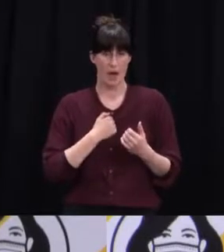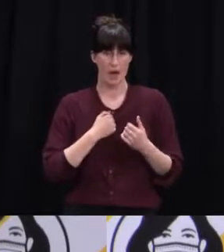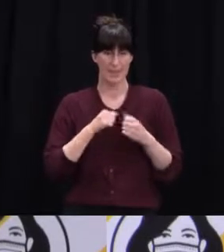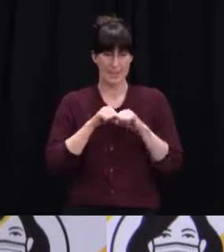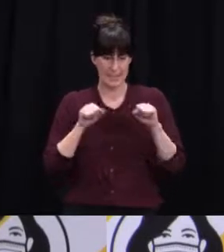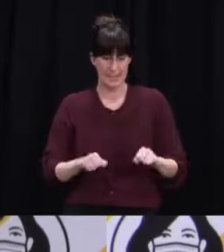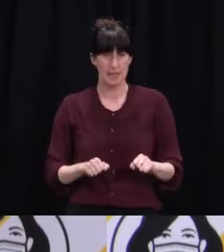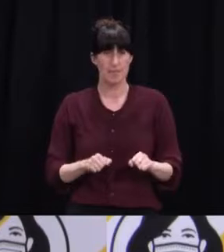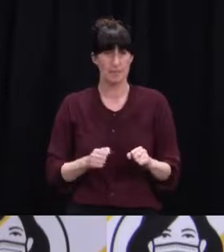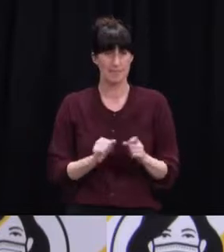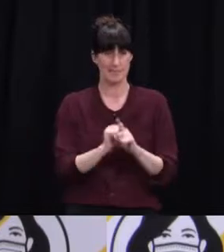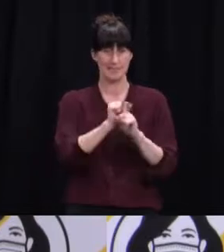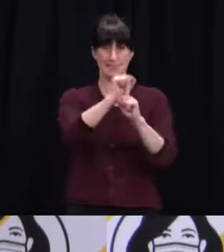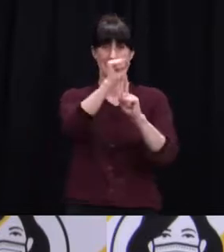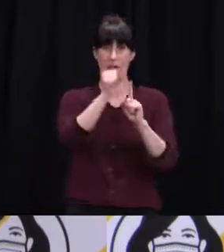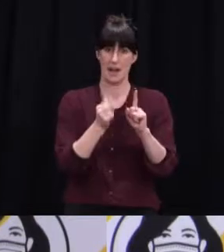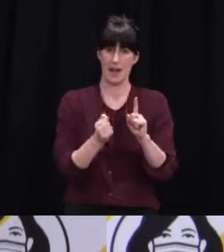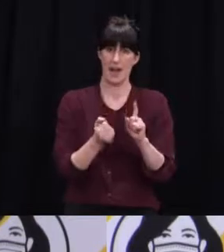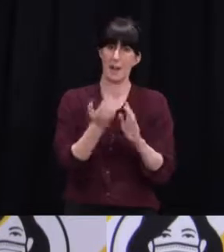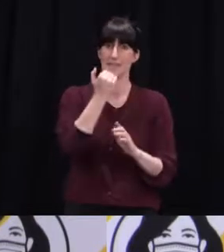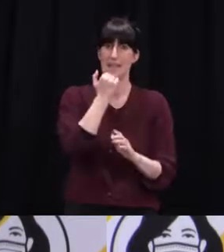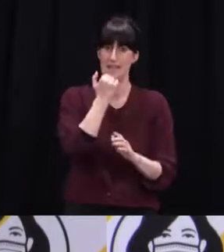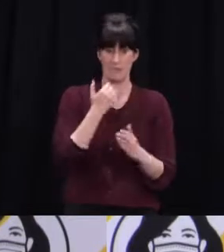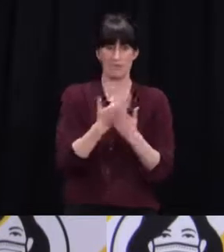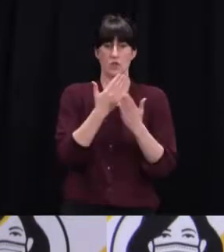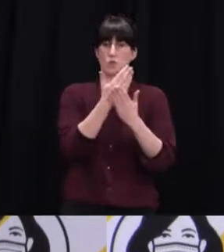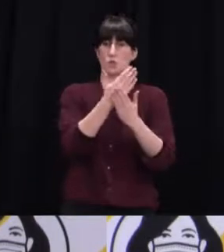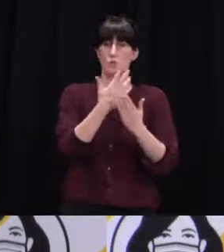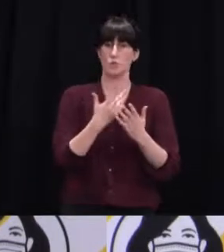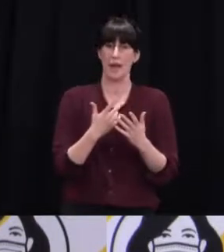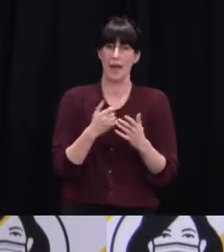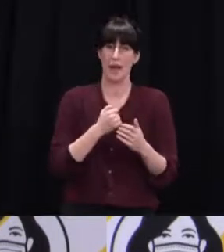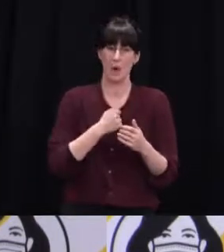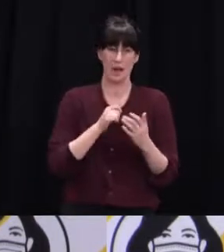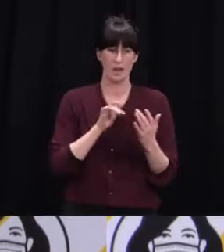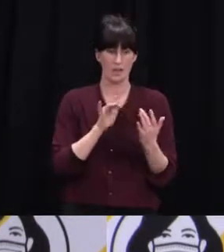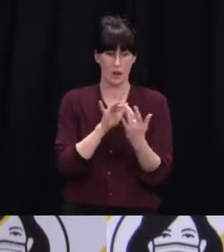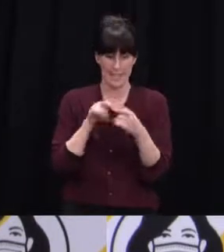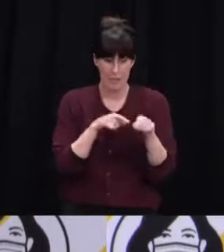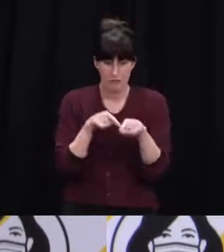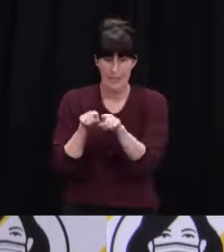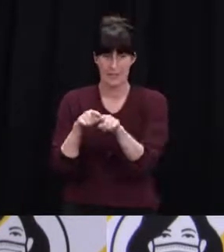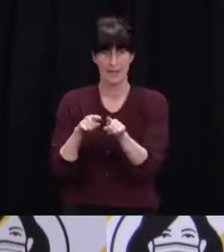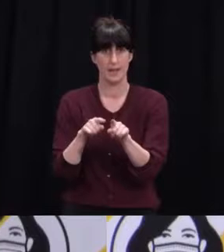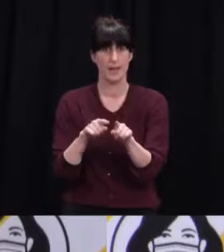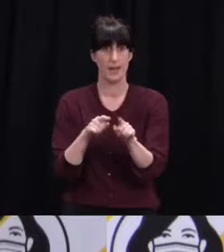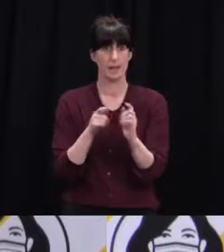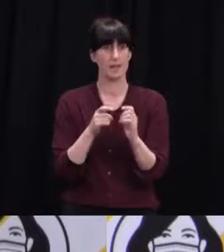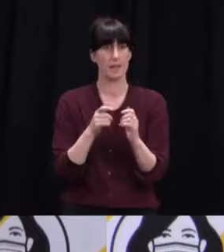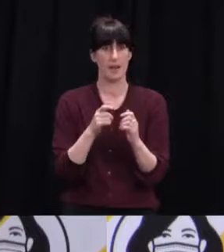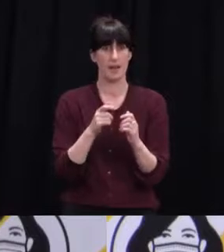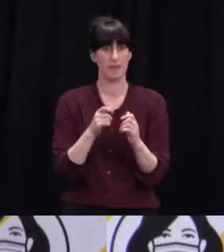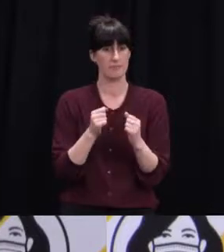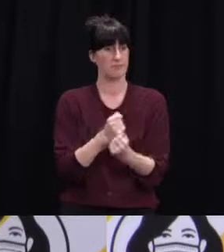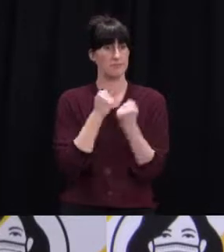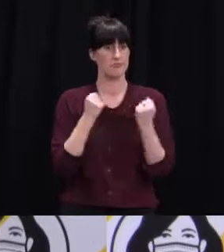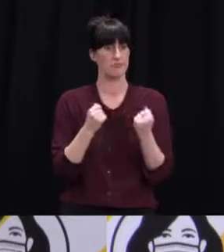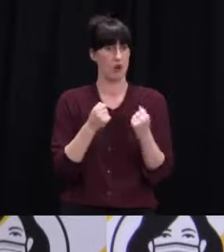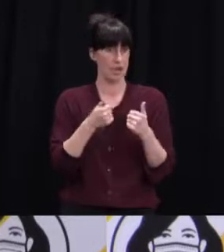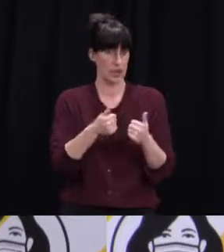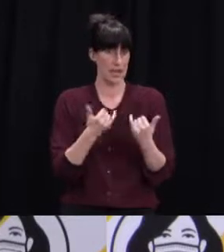our preparations and scaled up our contact tracing ability. But of course, you never know quite how quickly things are going to unfold until you're in it.